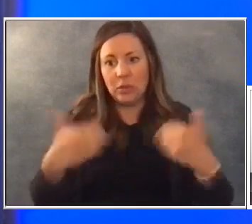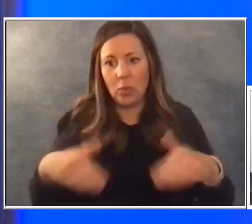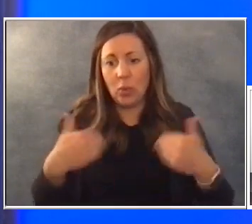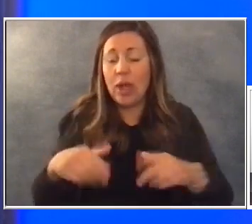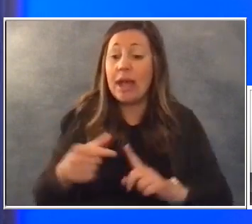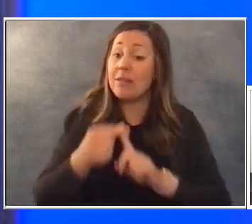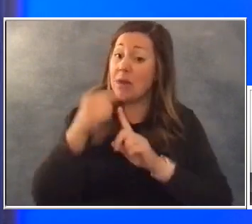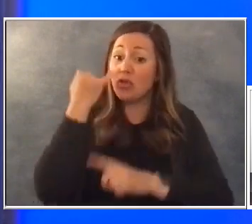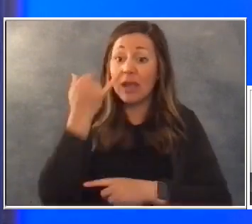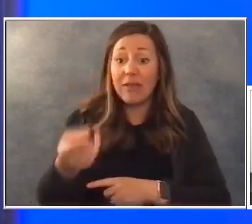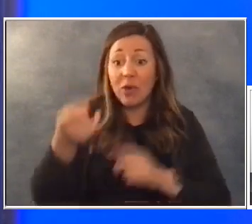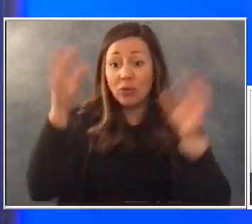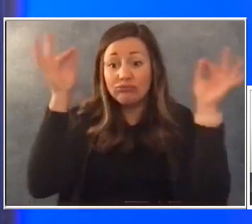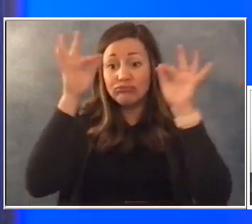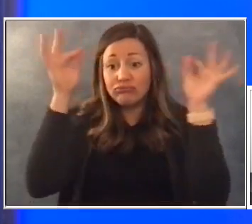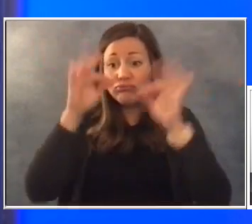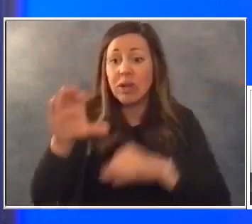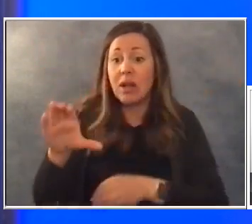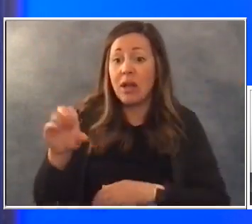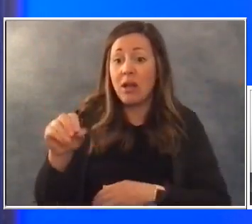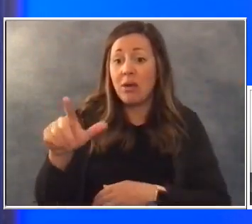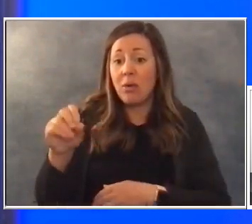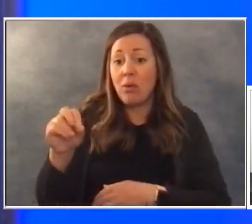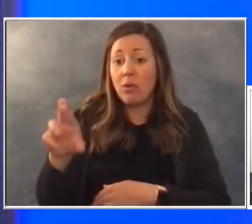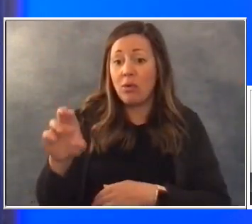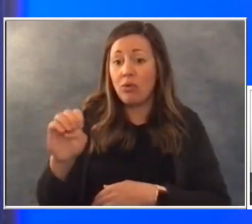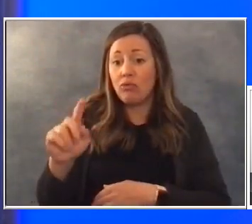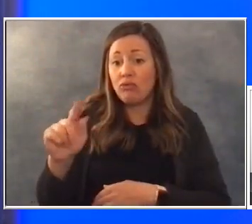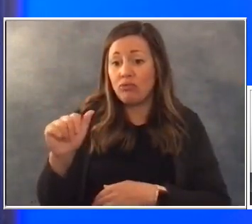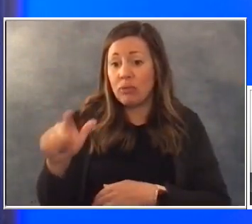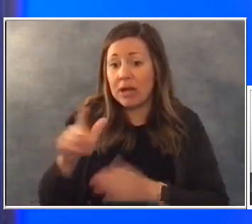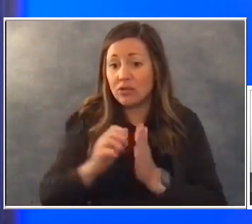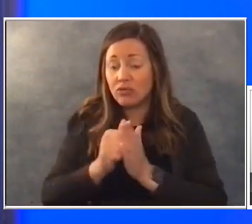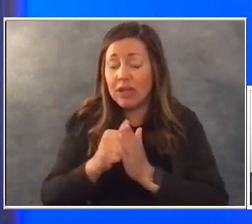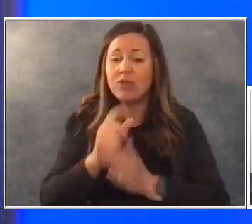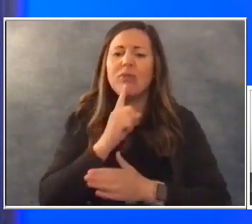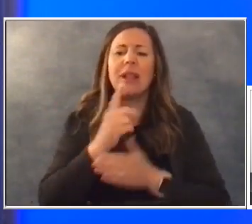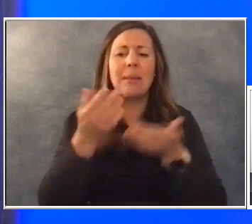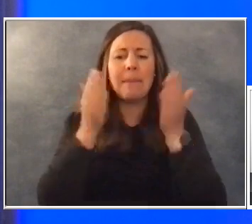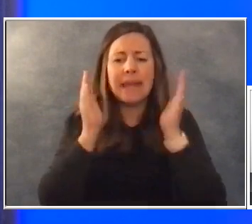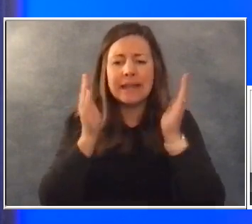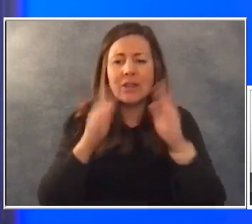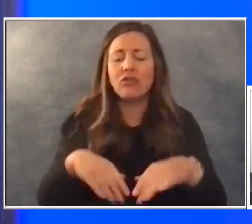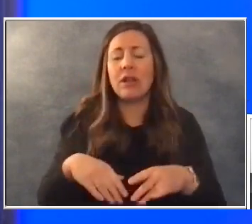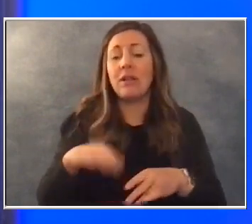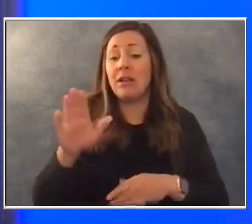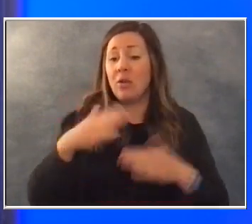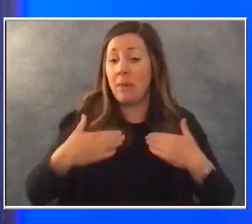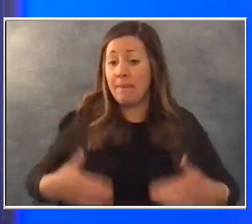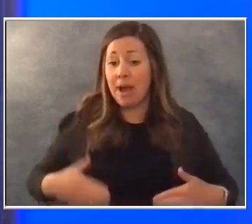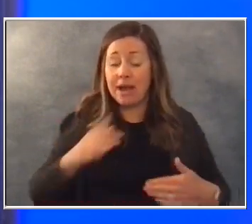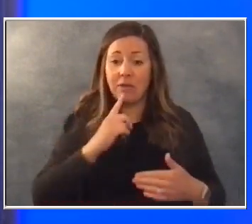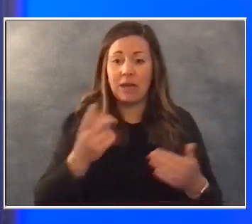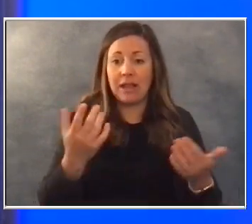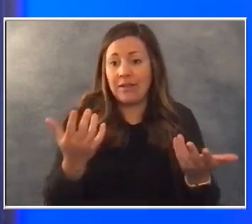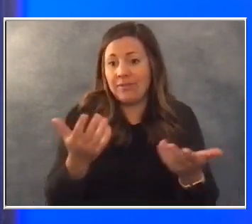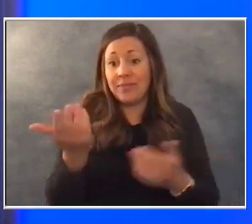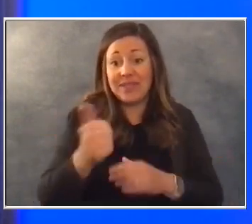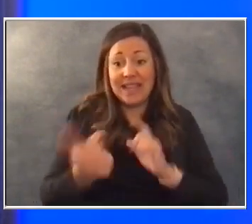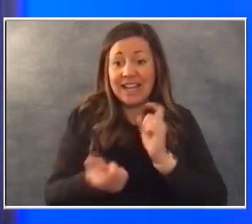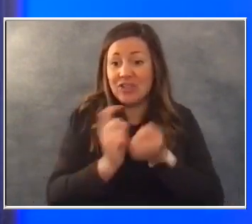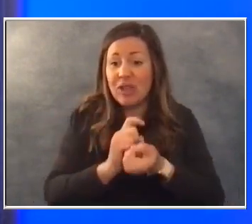radar. So from that standpoint, paying close attention and listening to your body, any change in bowel habits that you